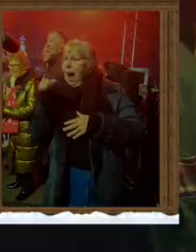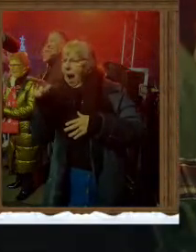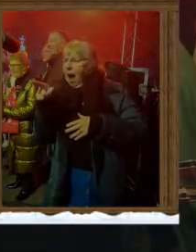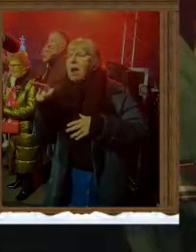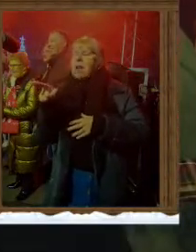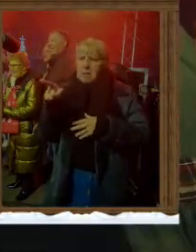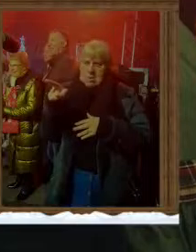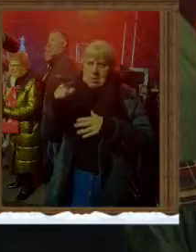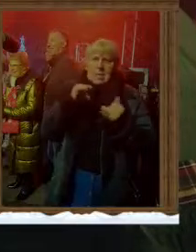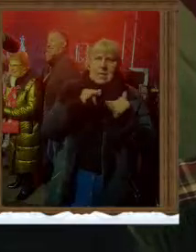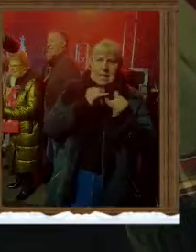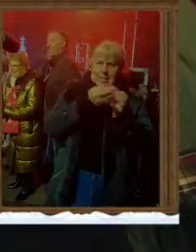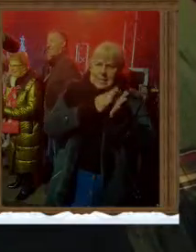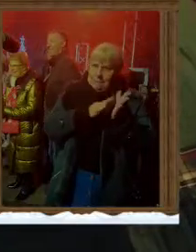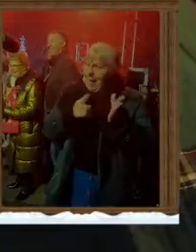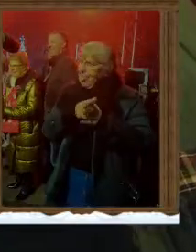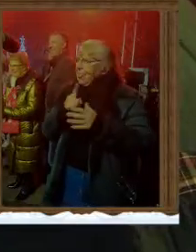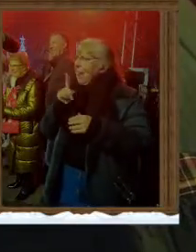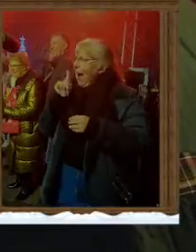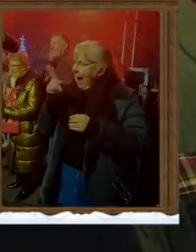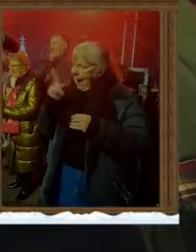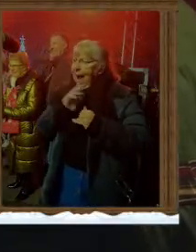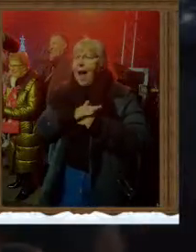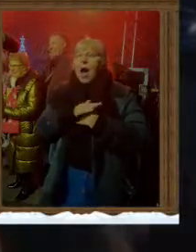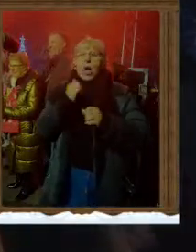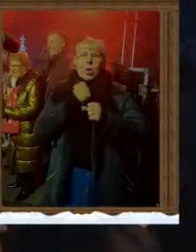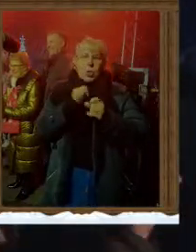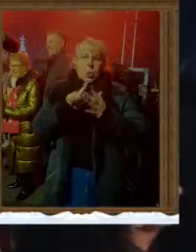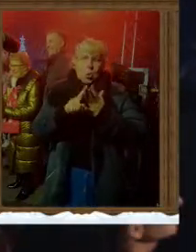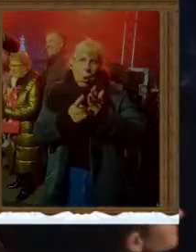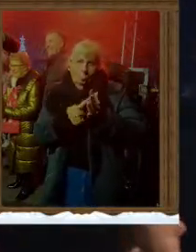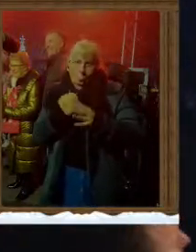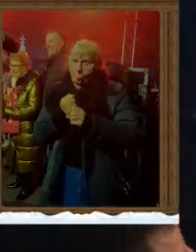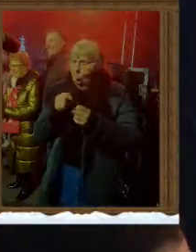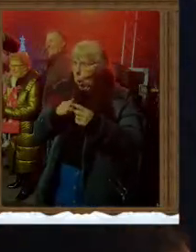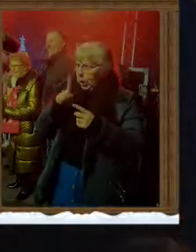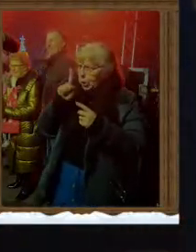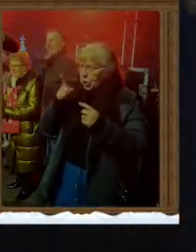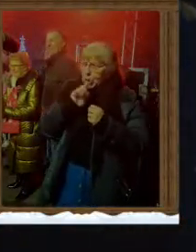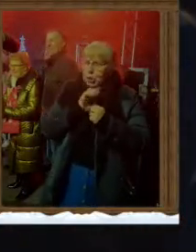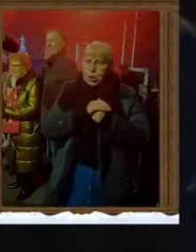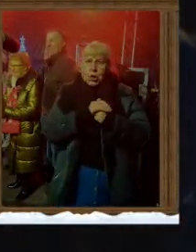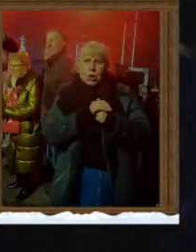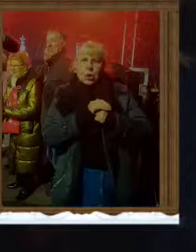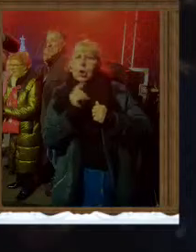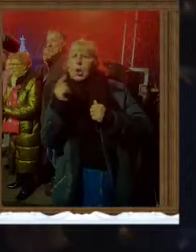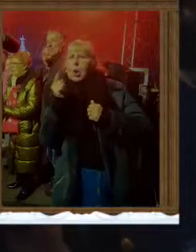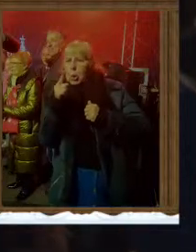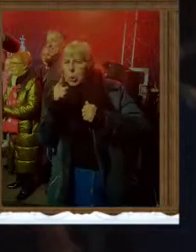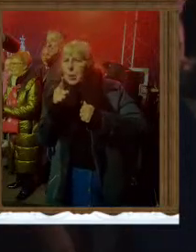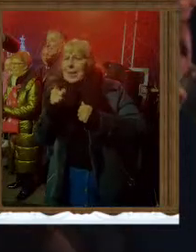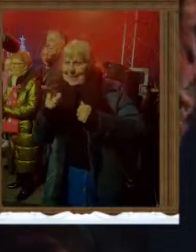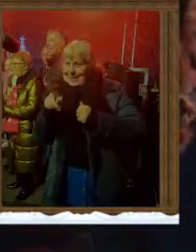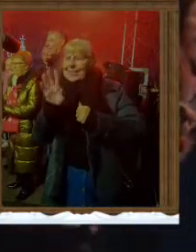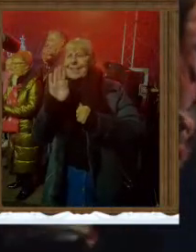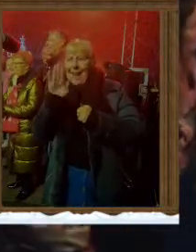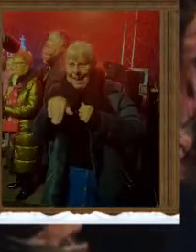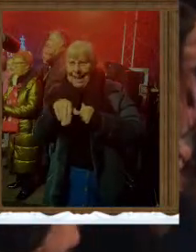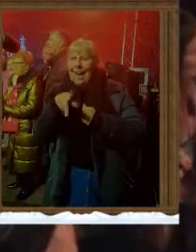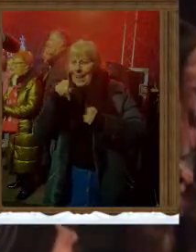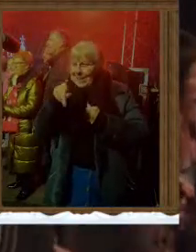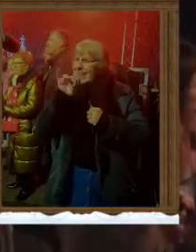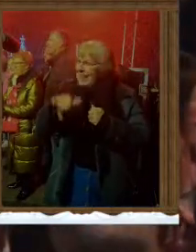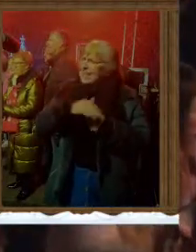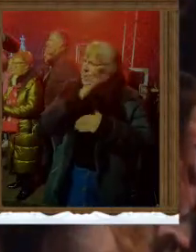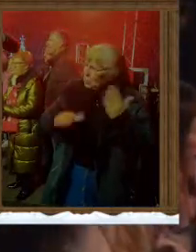And Samantha. Hello. And there's George. Yes. And let me see who's over here. Yes, hello, girls. Yes, of